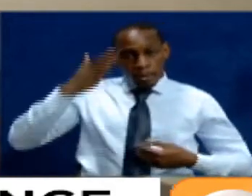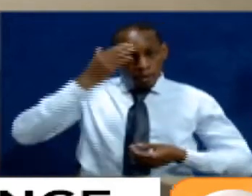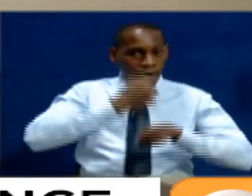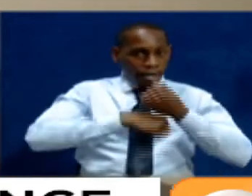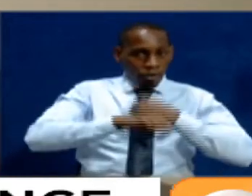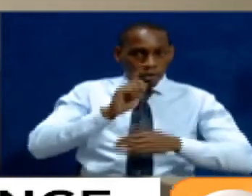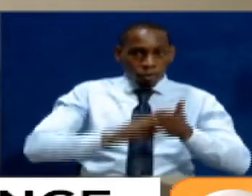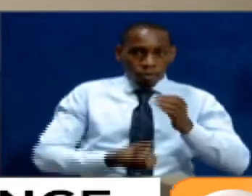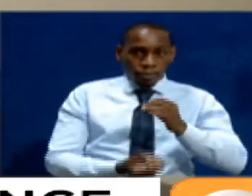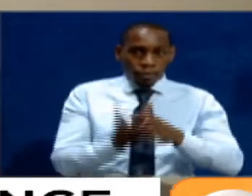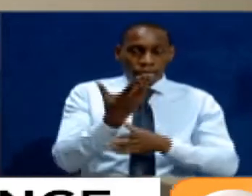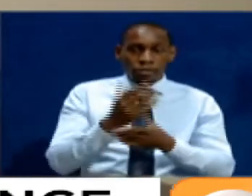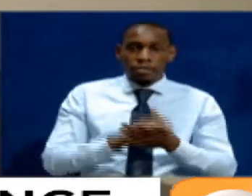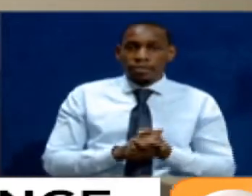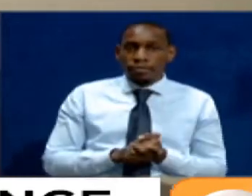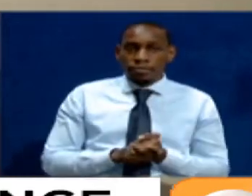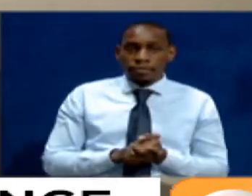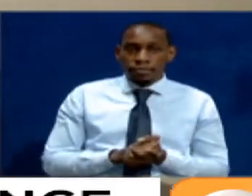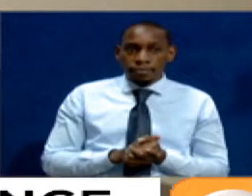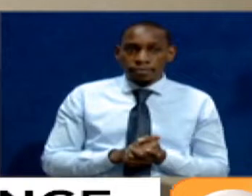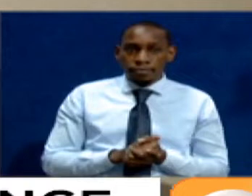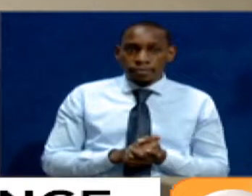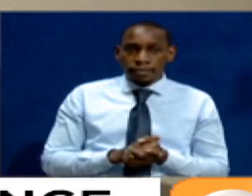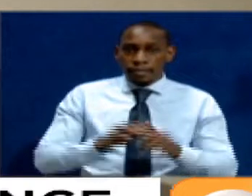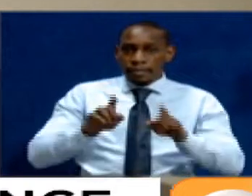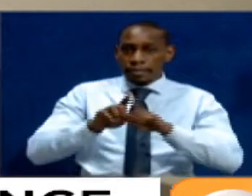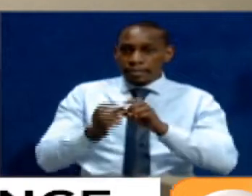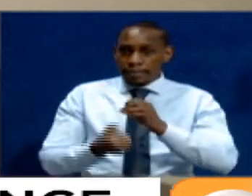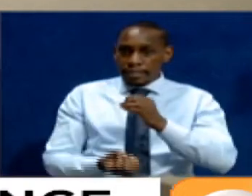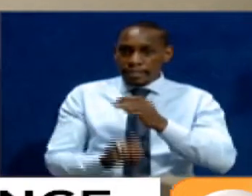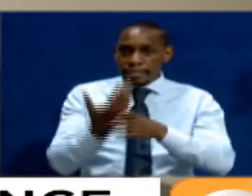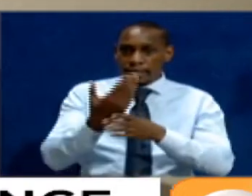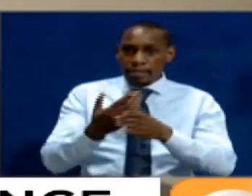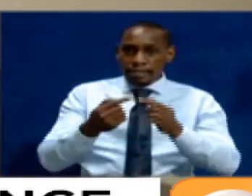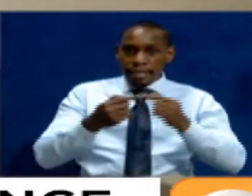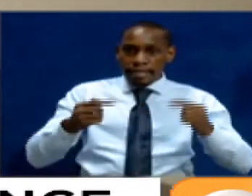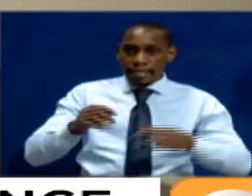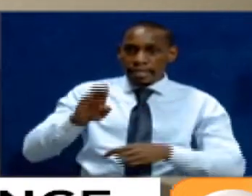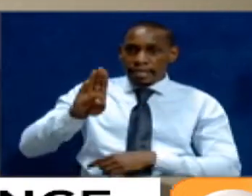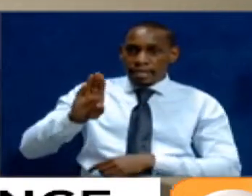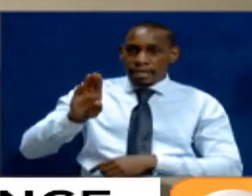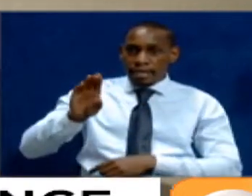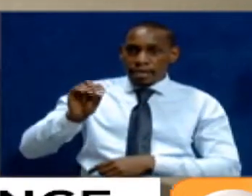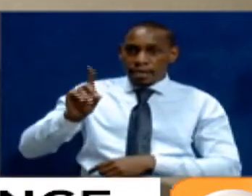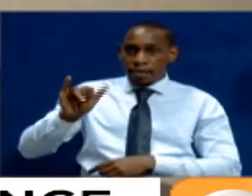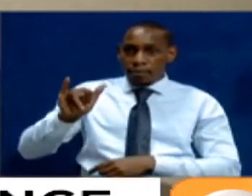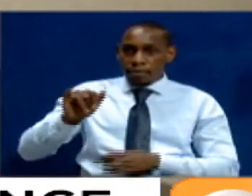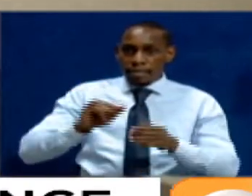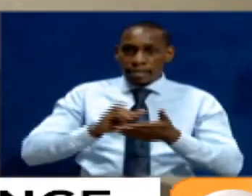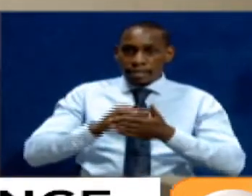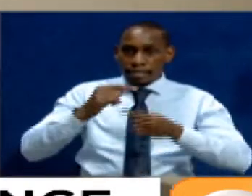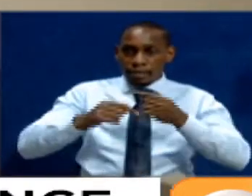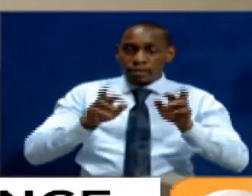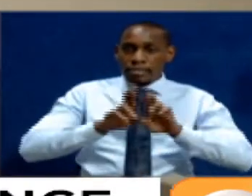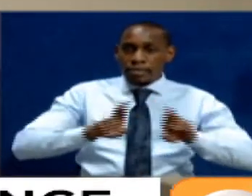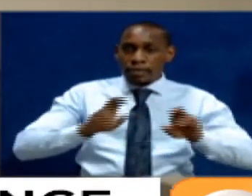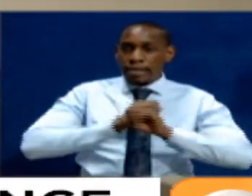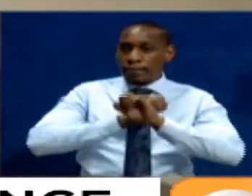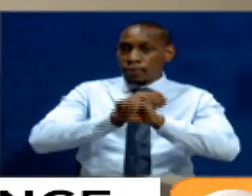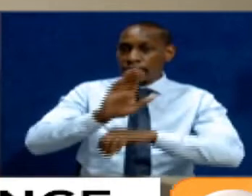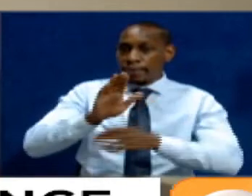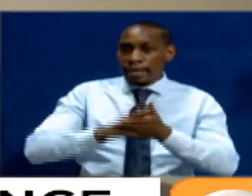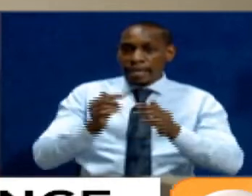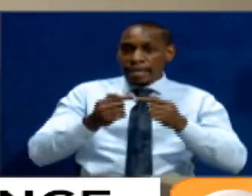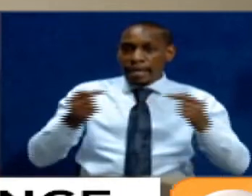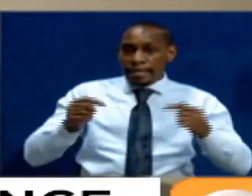with. Your body receives this protein and it generates antibodies which remain ready to protect